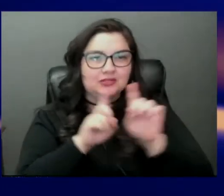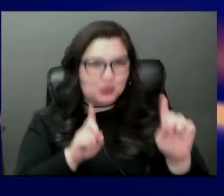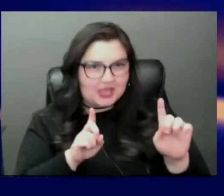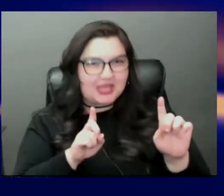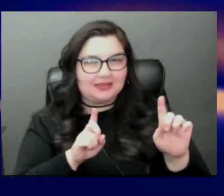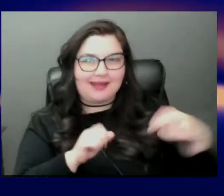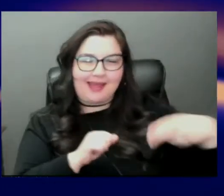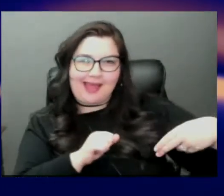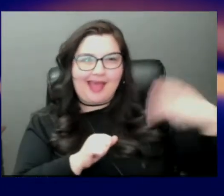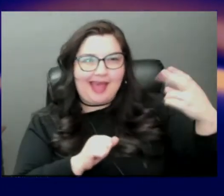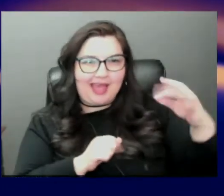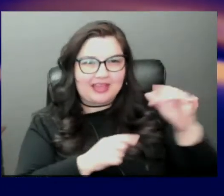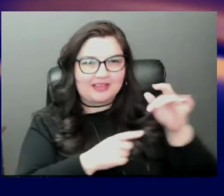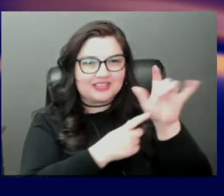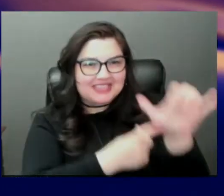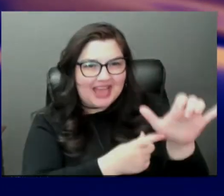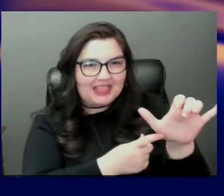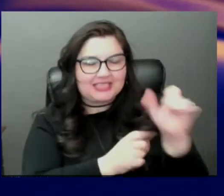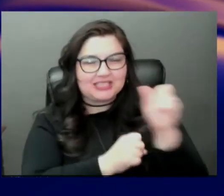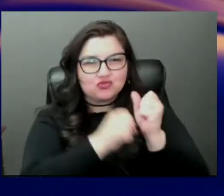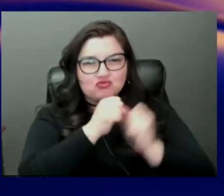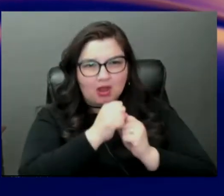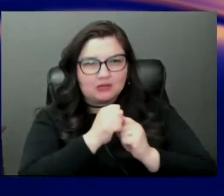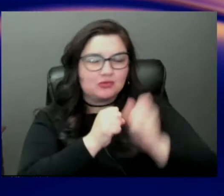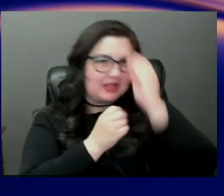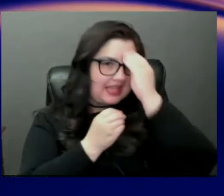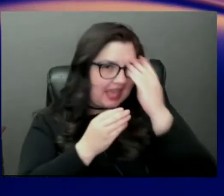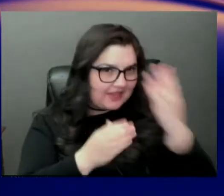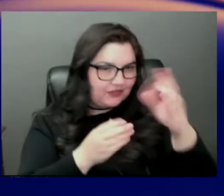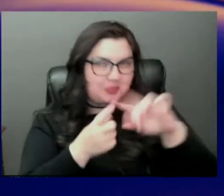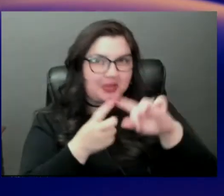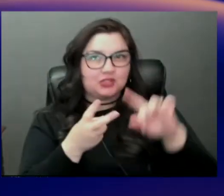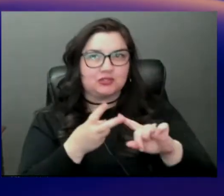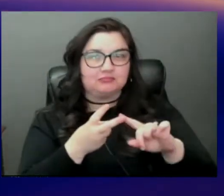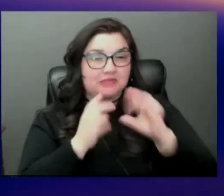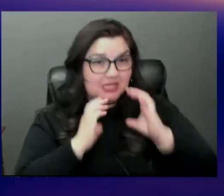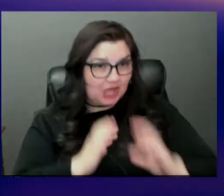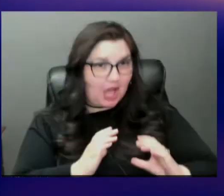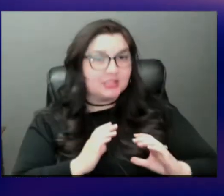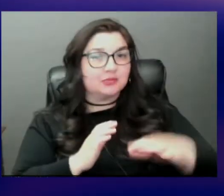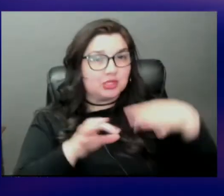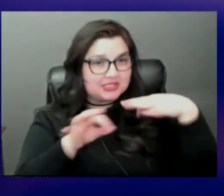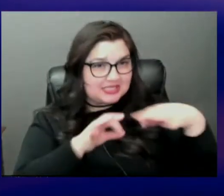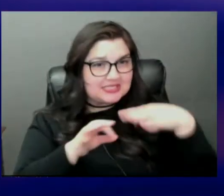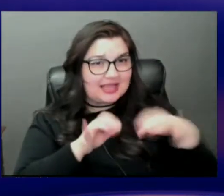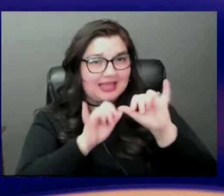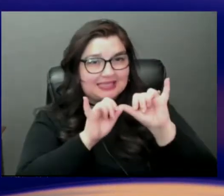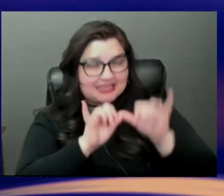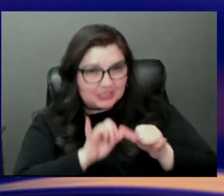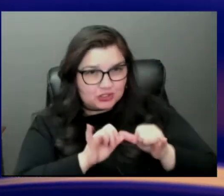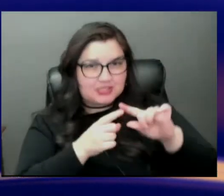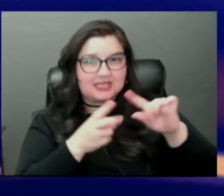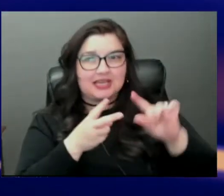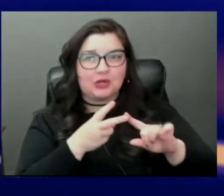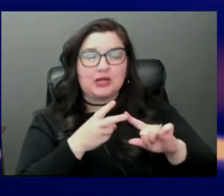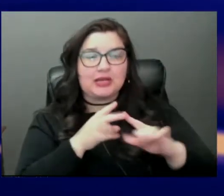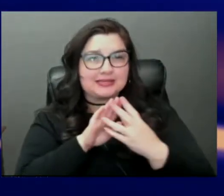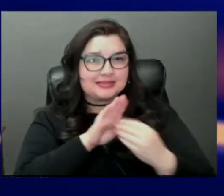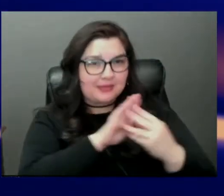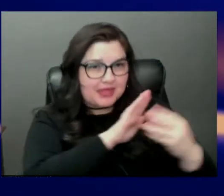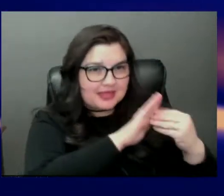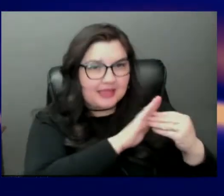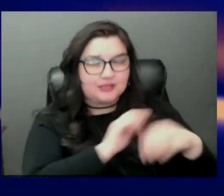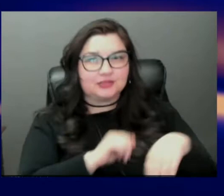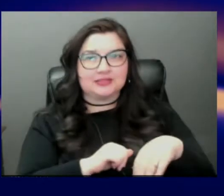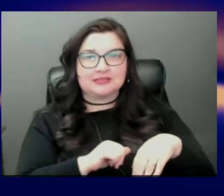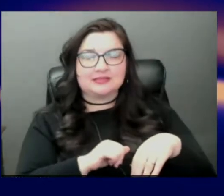structural information. We've heard customers describe engineering and simulation, physics-based simulations as digital twins